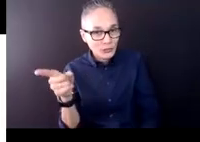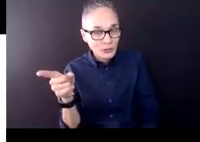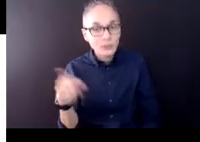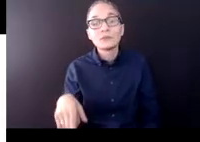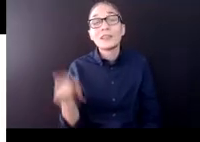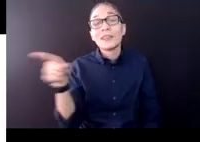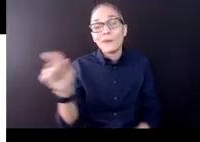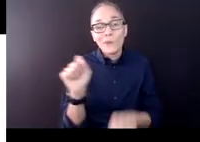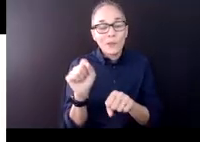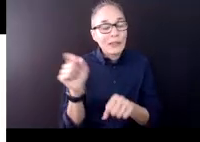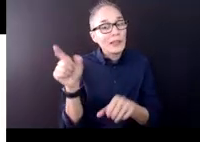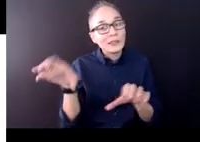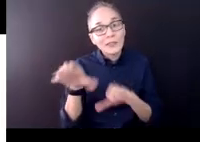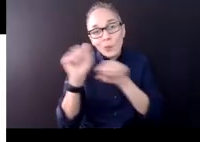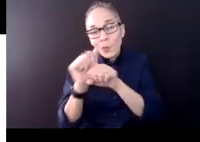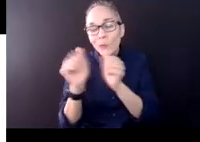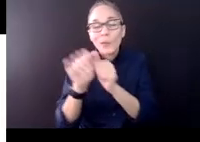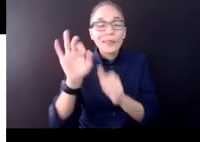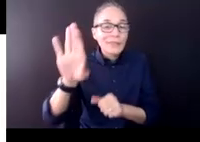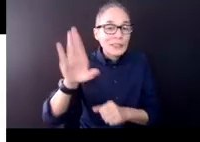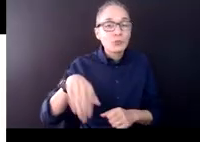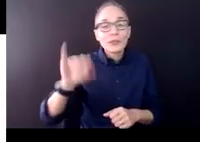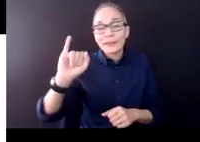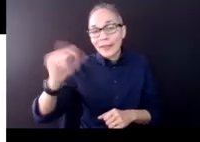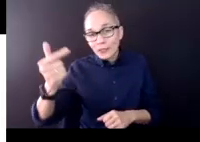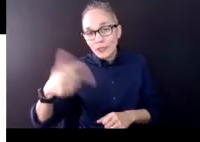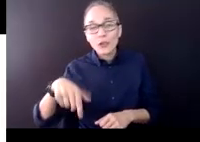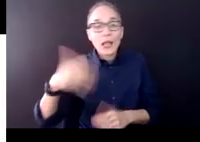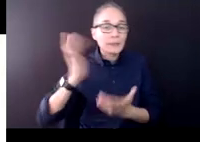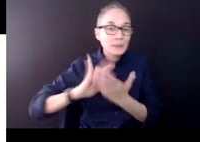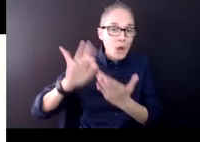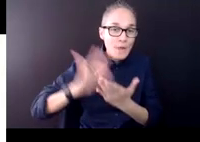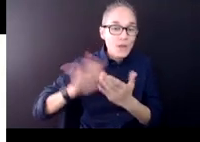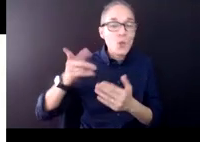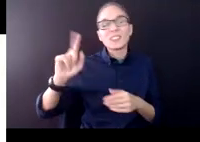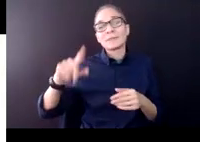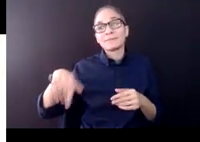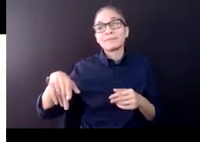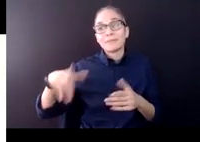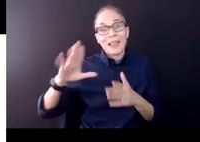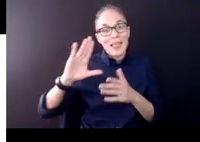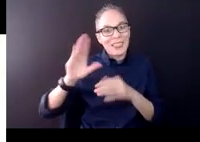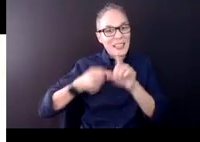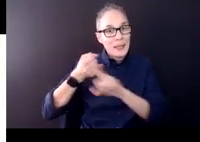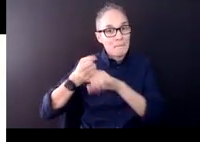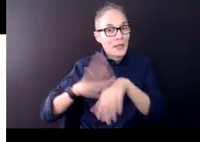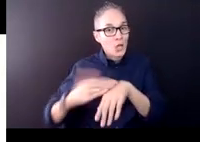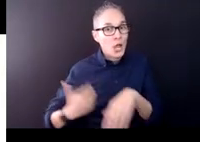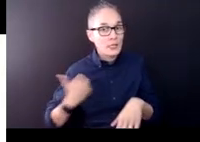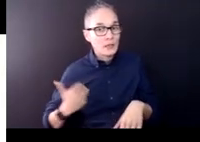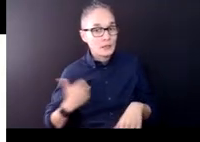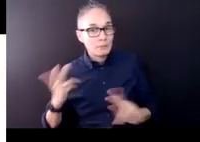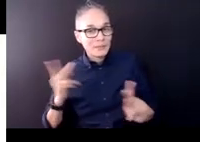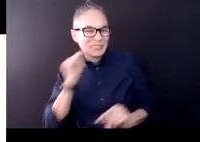with um, with social media and smartphones and the effect that it's had on young people,